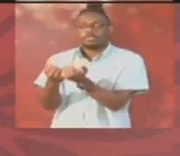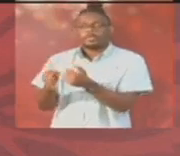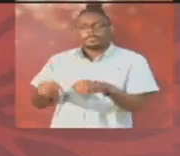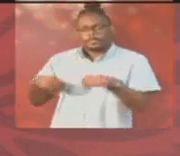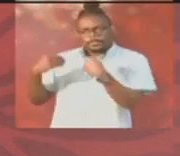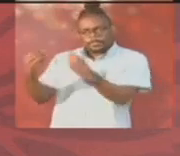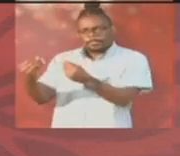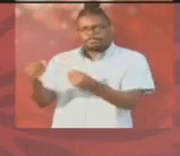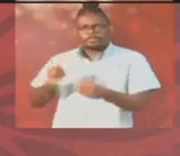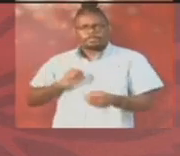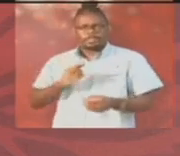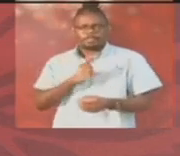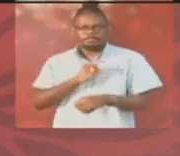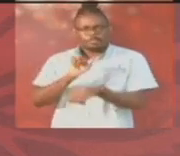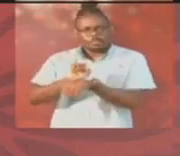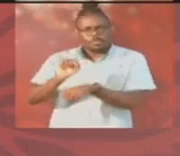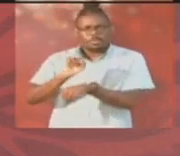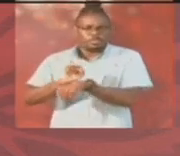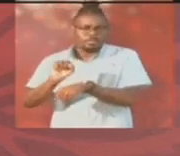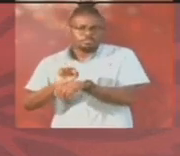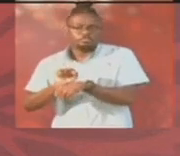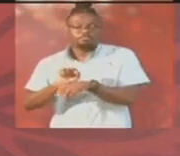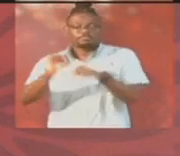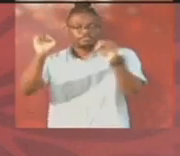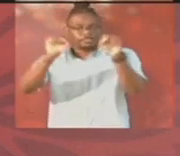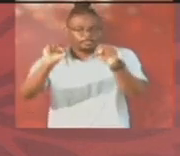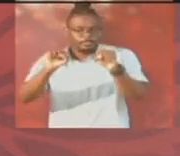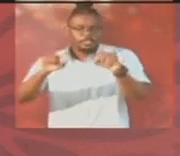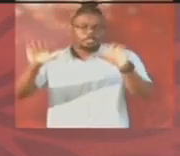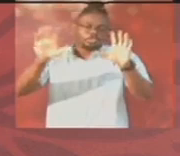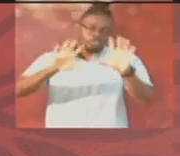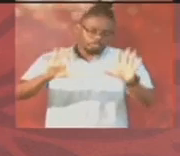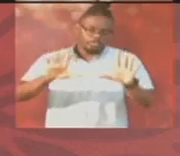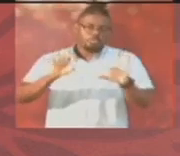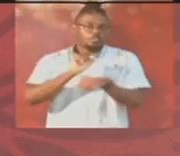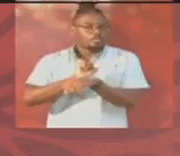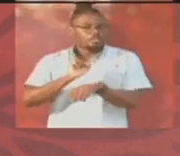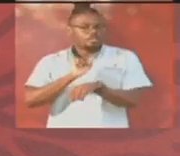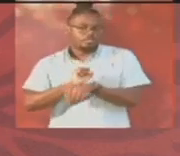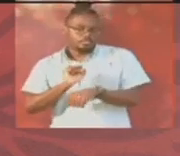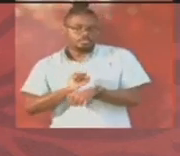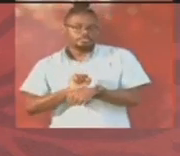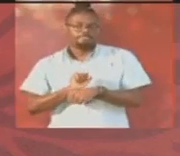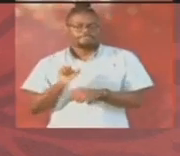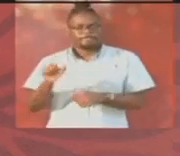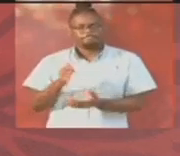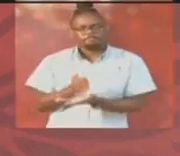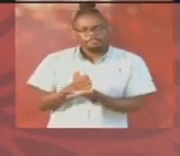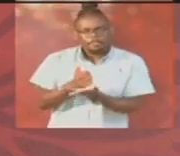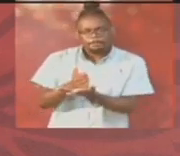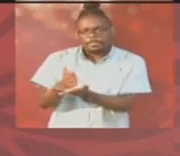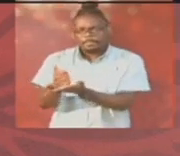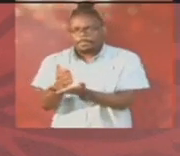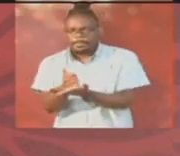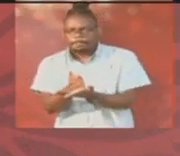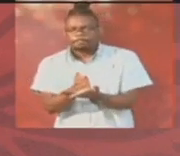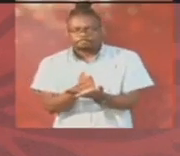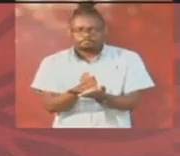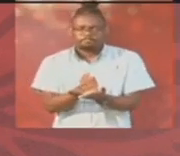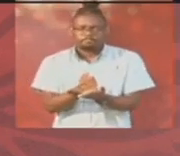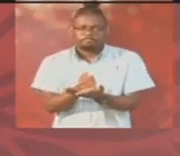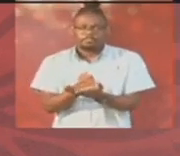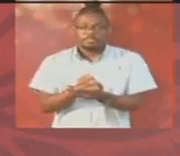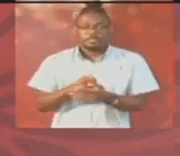weekend activities, both on Saturday and Sunday, and their staff would have assisted in all stages of the process, from the